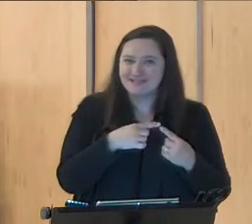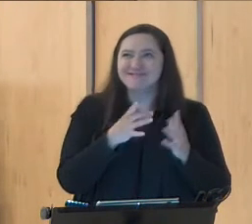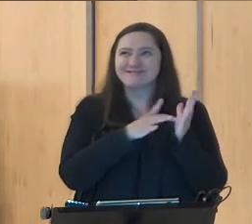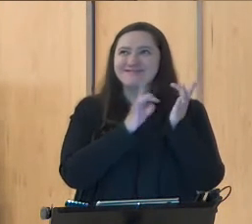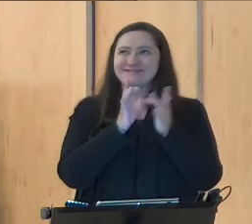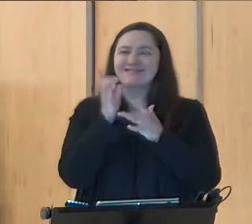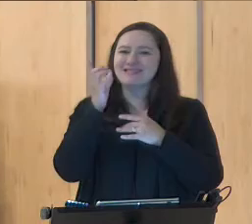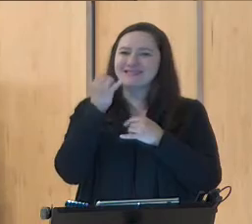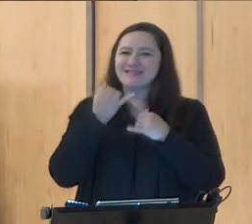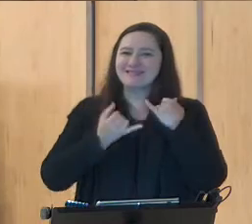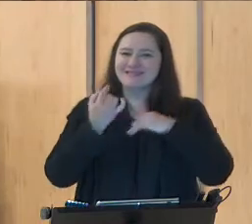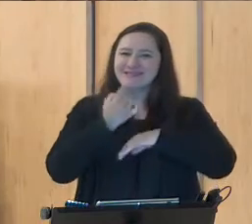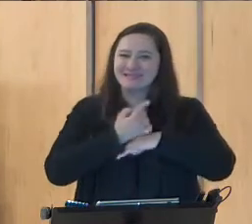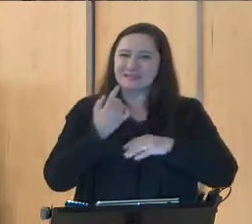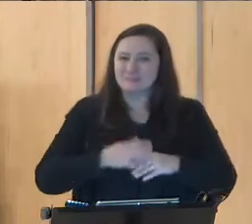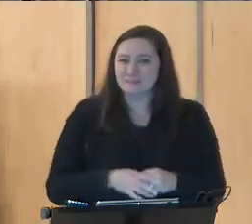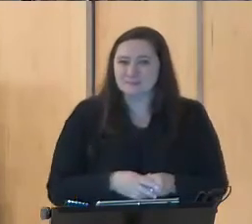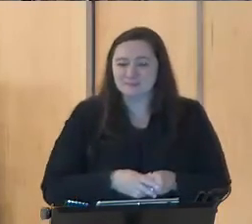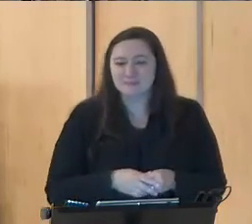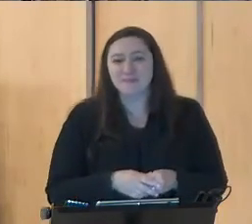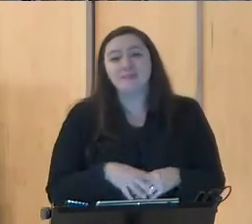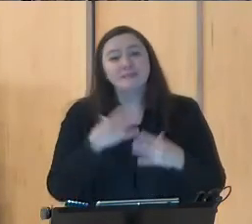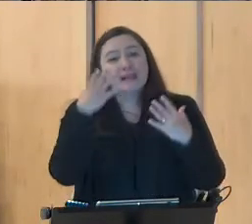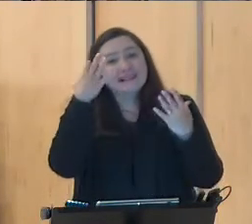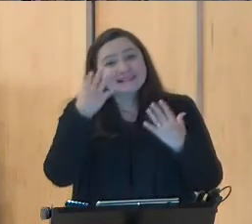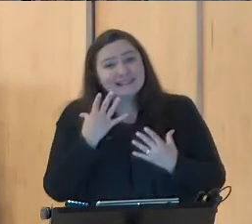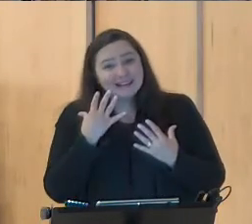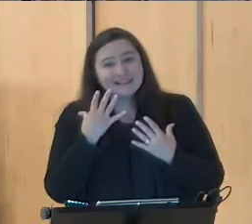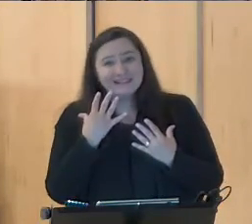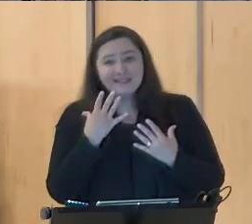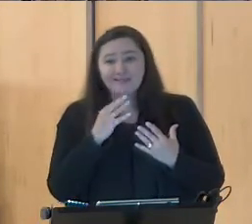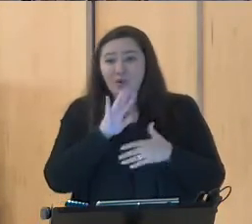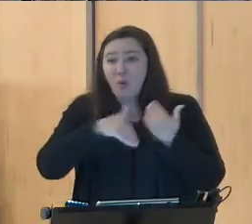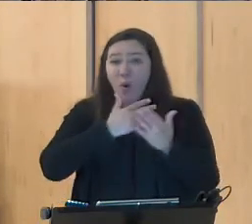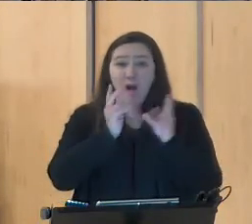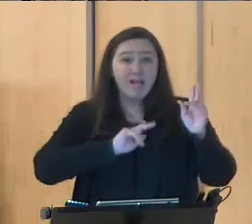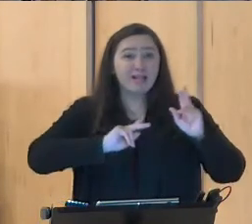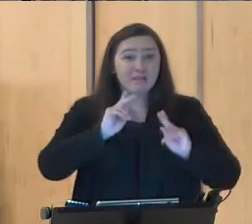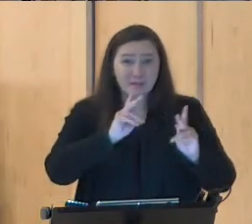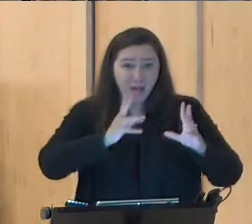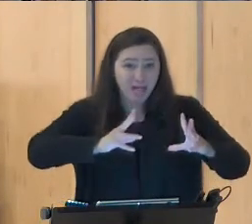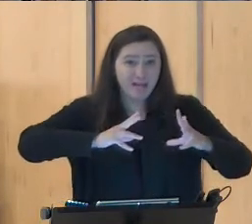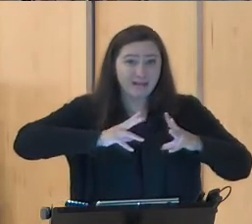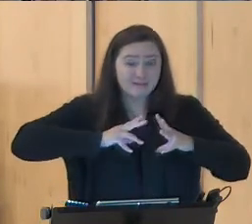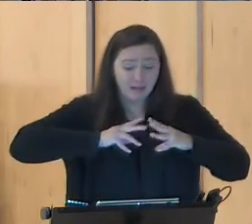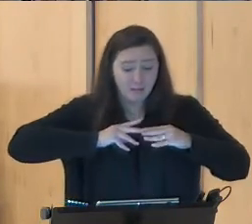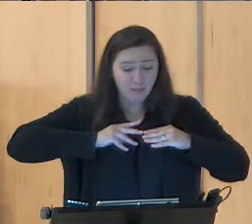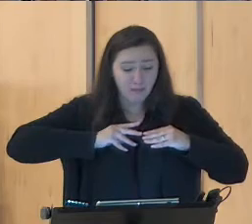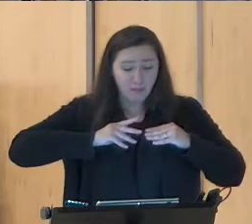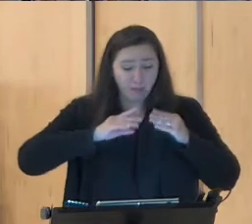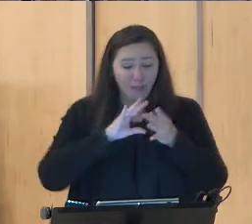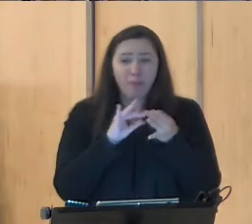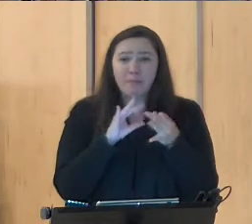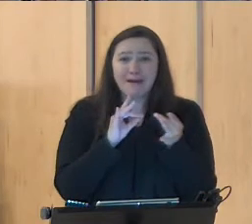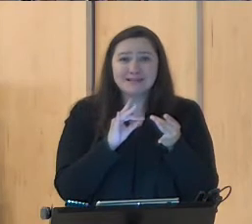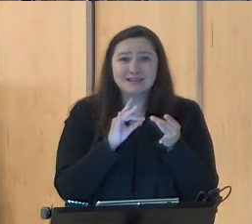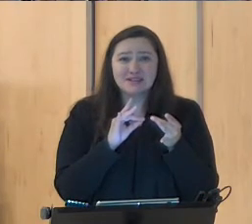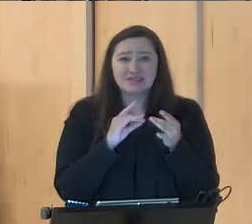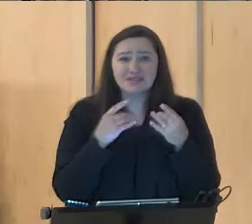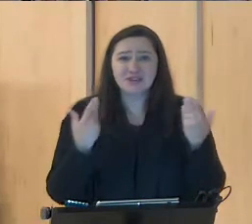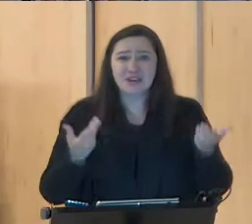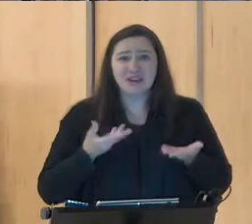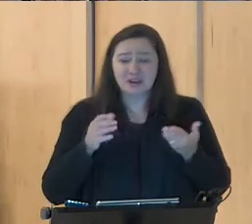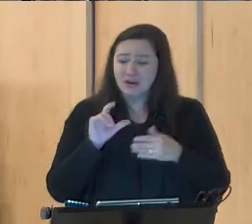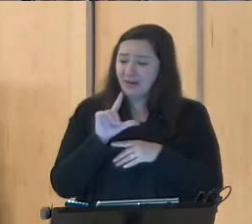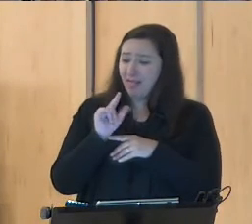Sadly, not everyone is going to accept and receive the message of God's word that we bring to them here in the